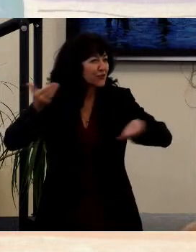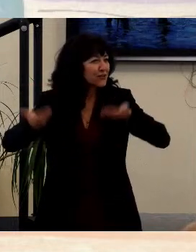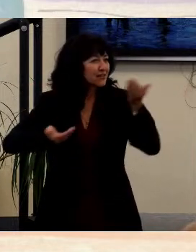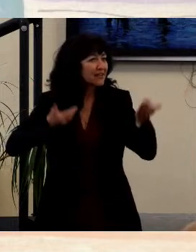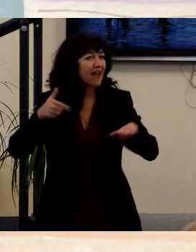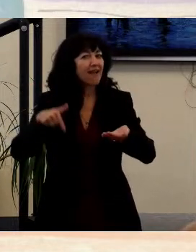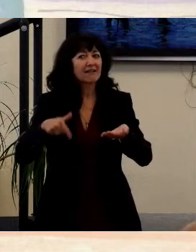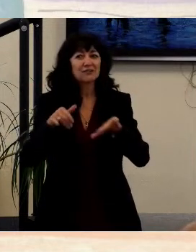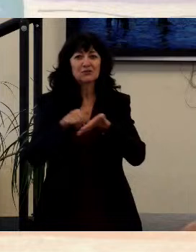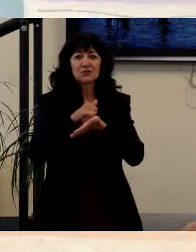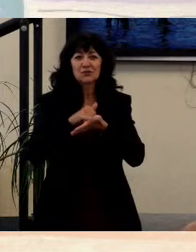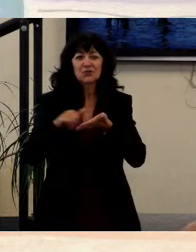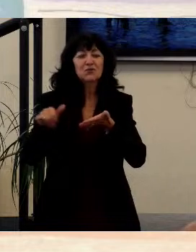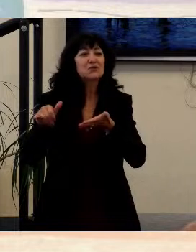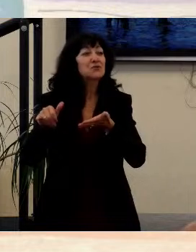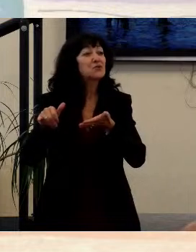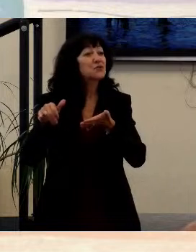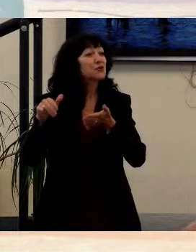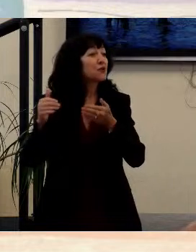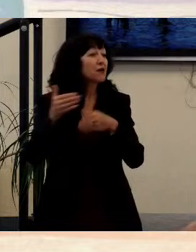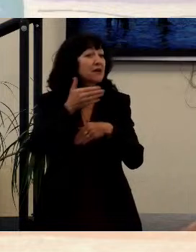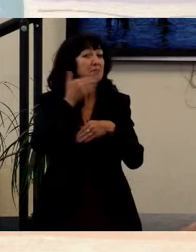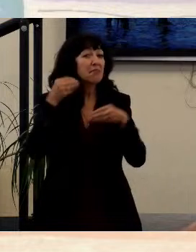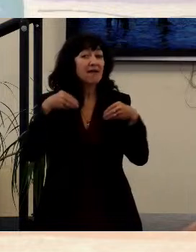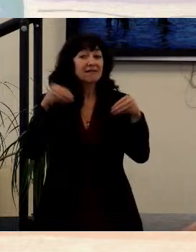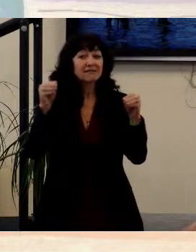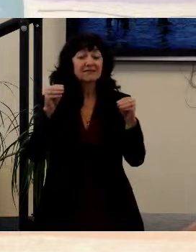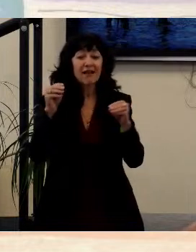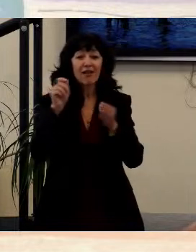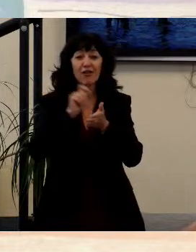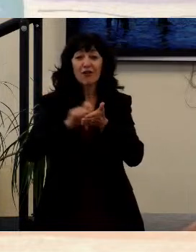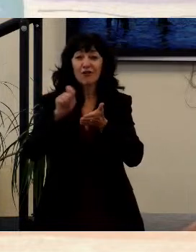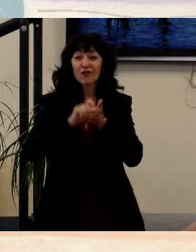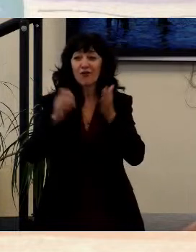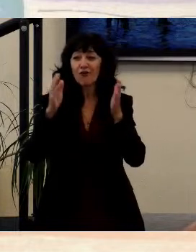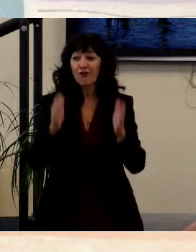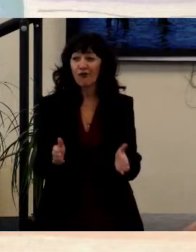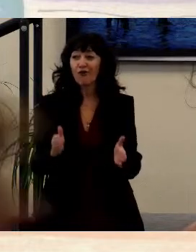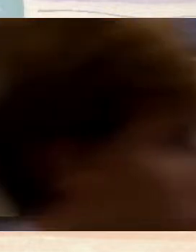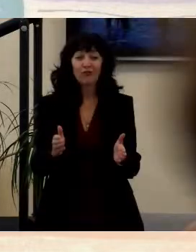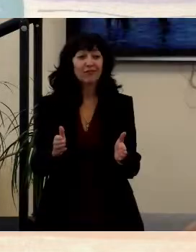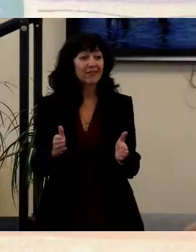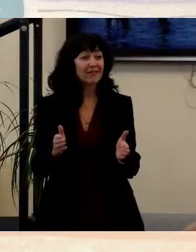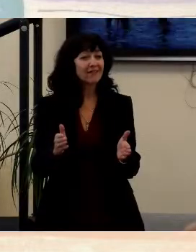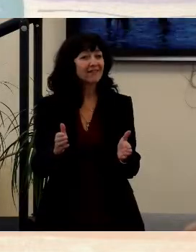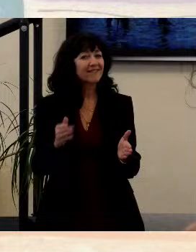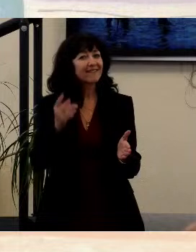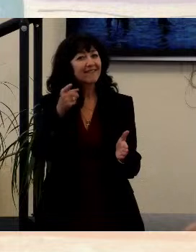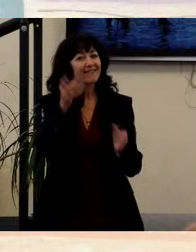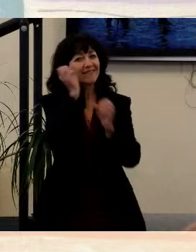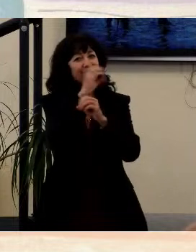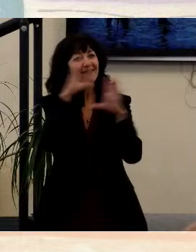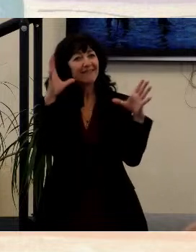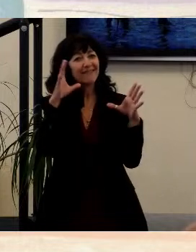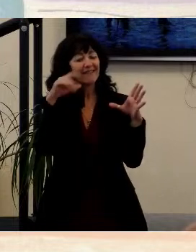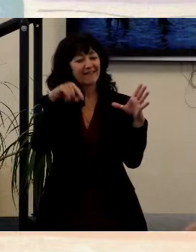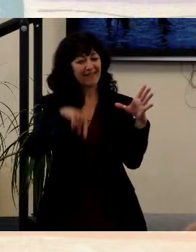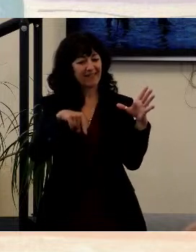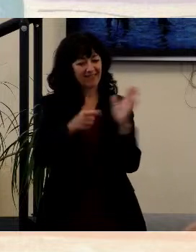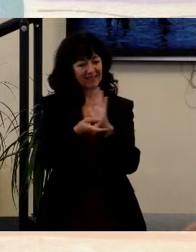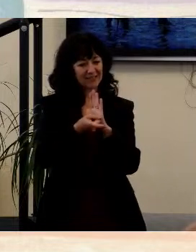York Times best-selling authors, but what sanctifies and separates this moment is